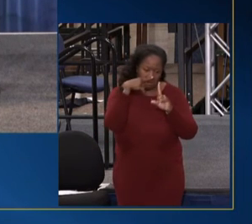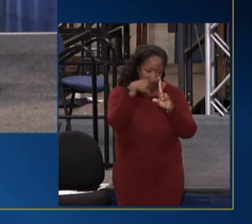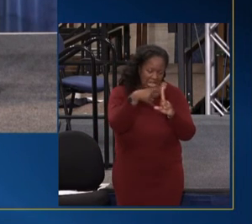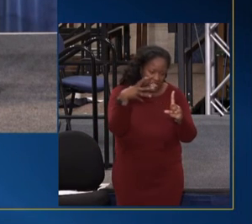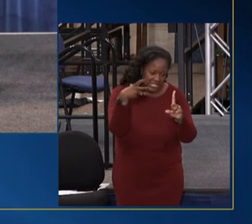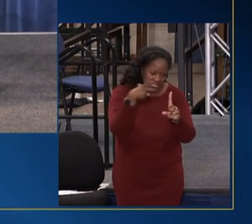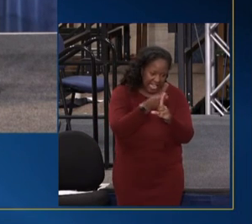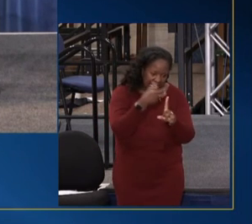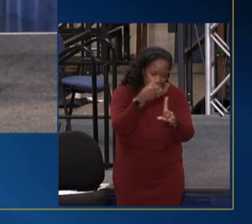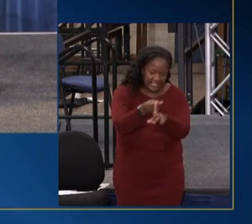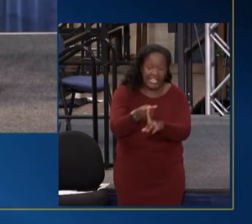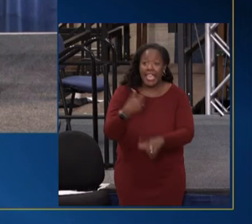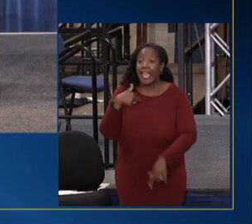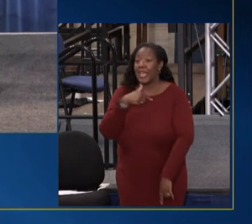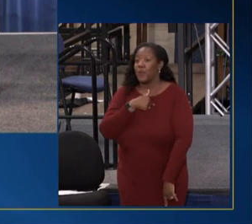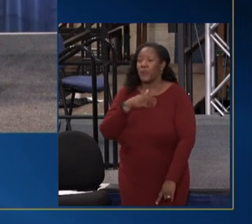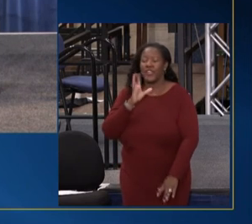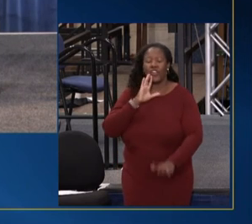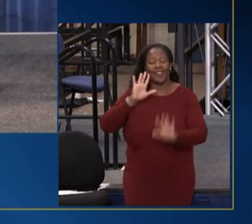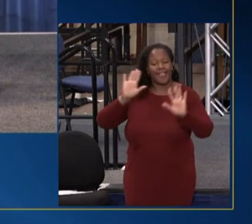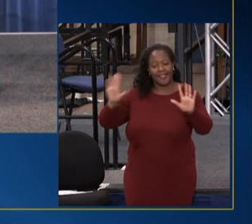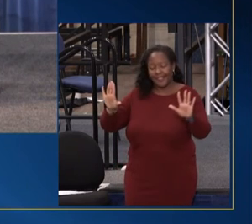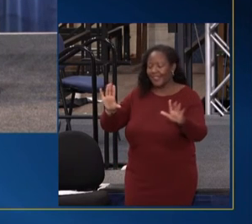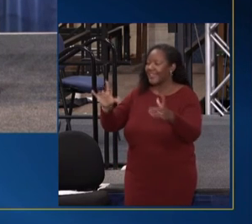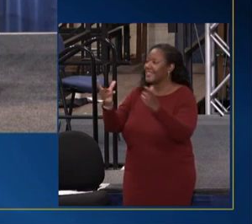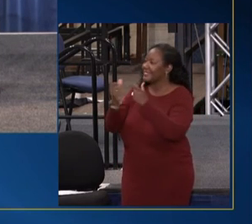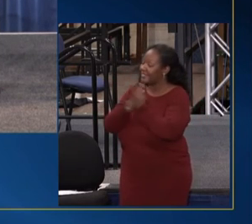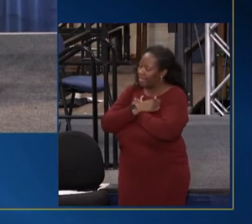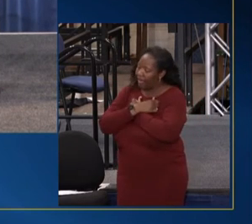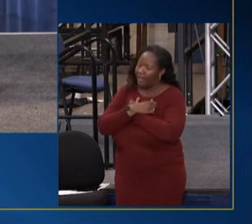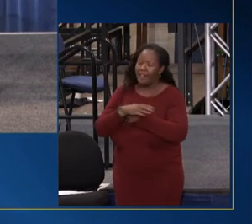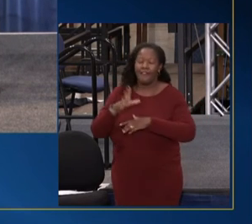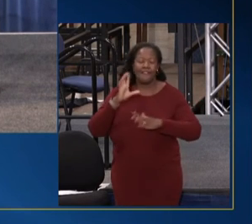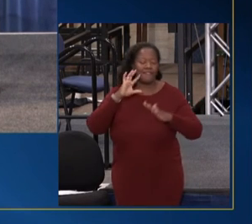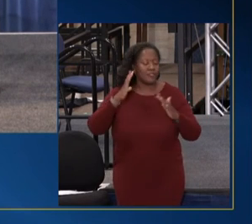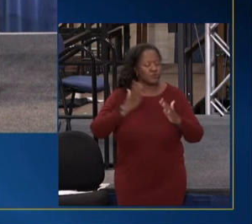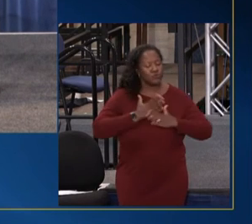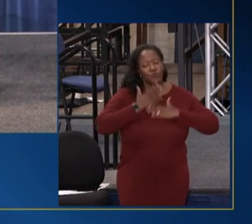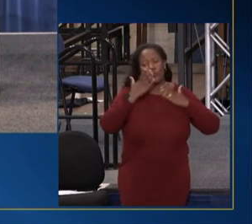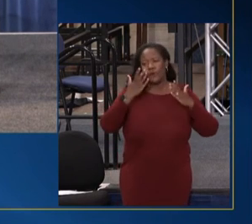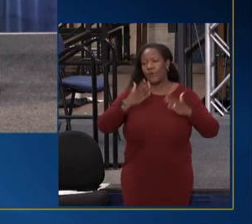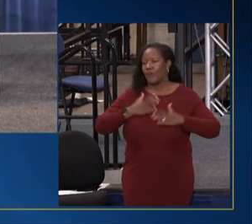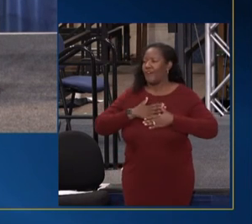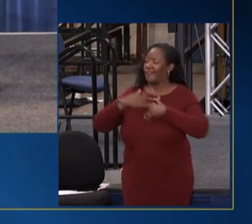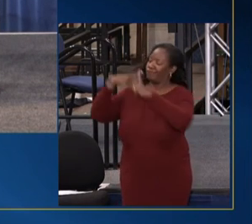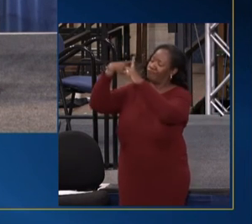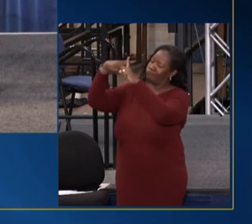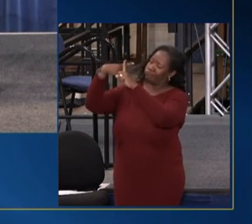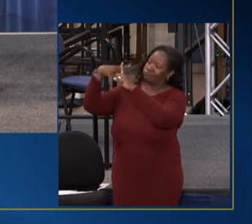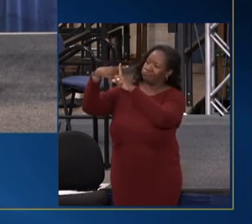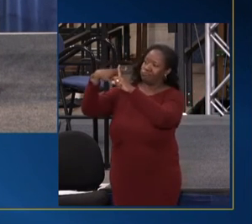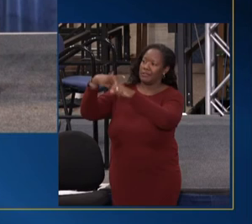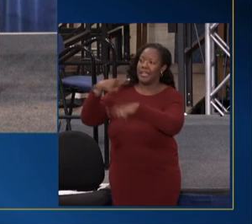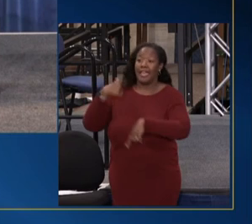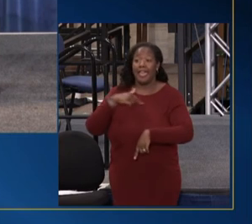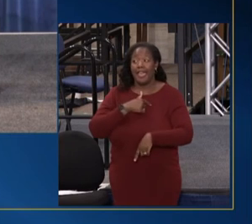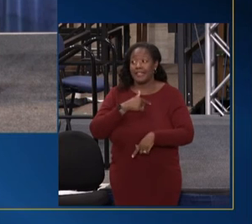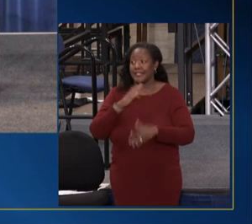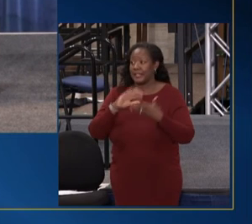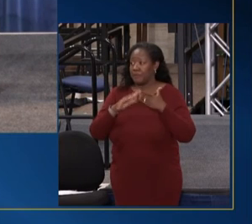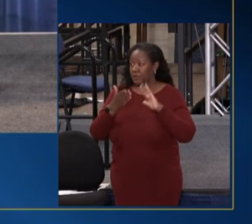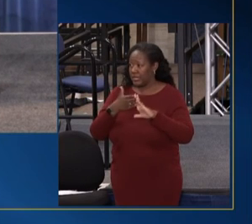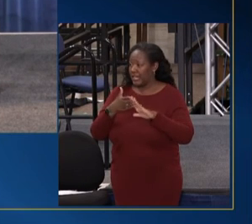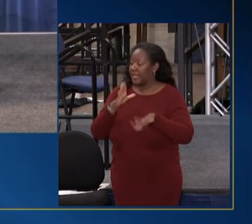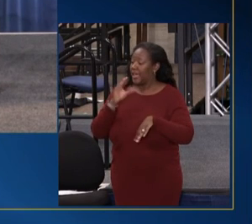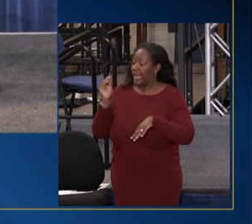we are coming through with our message of love and our, you know, message of joy and our message of who we really are as a community.